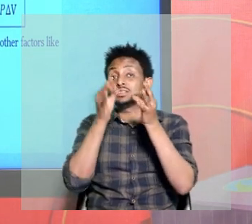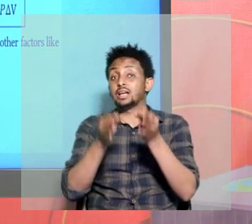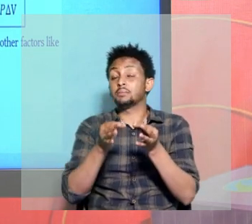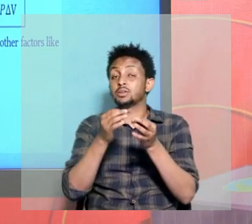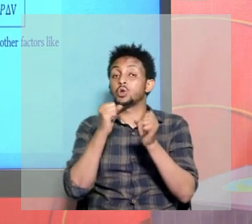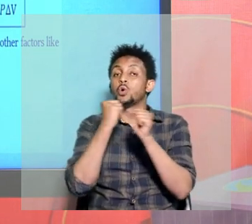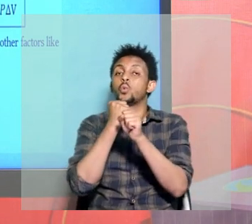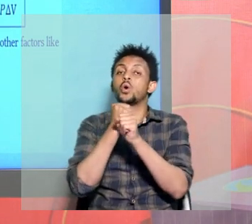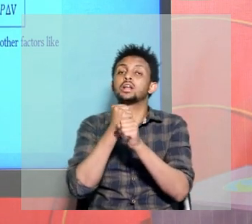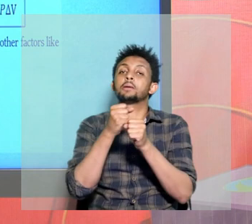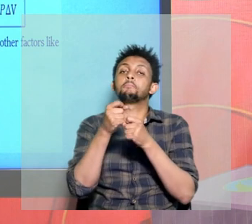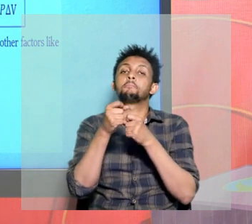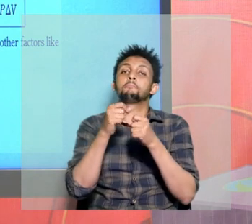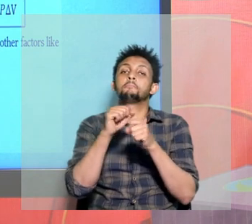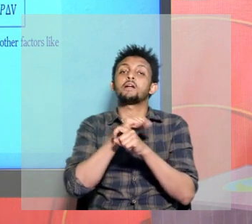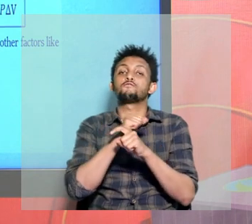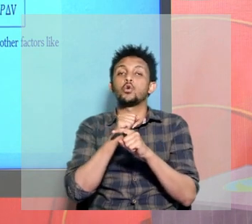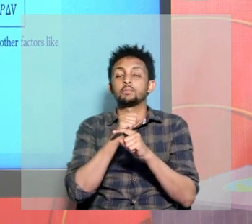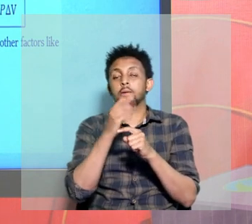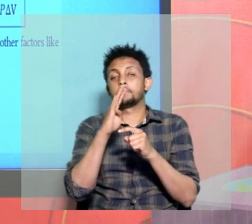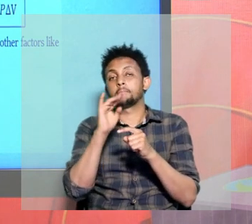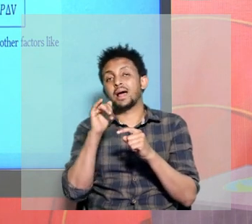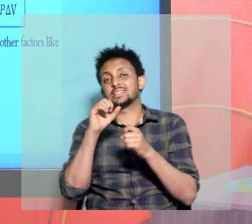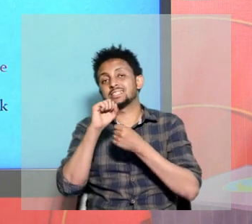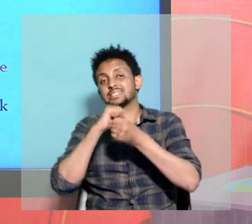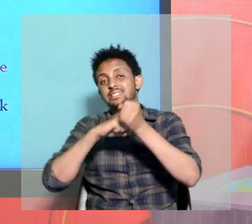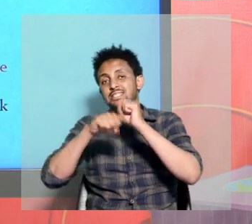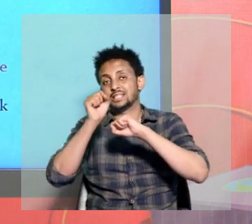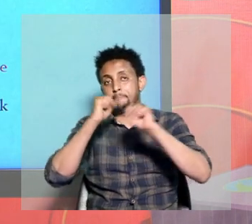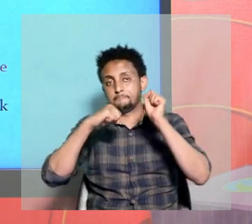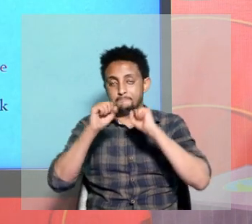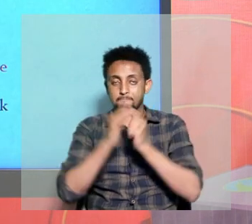the work performed on or by the system.